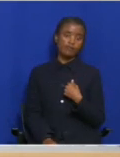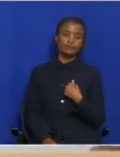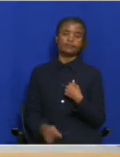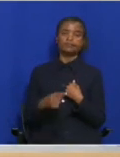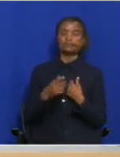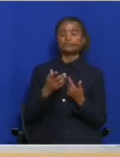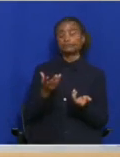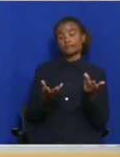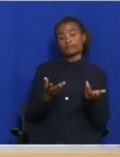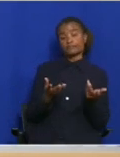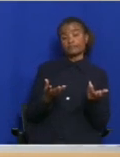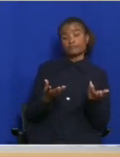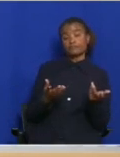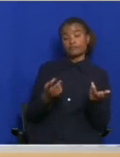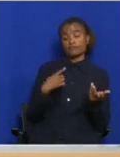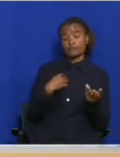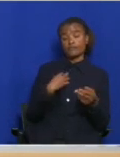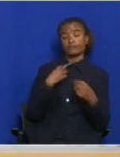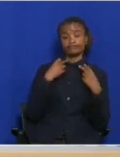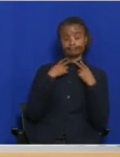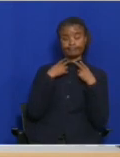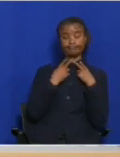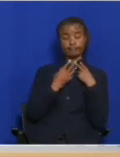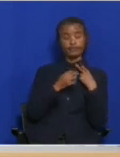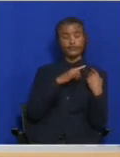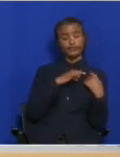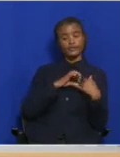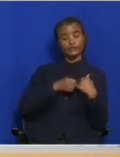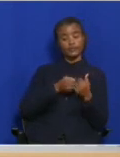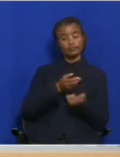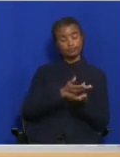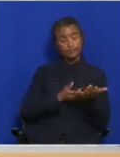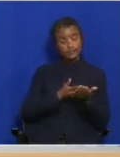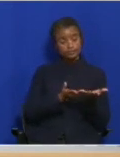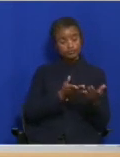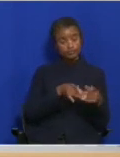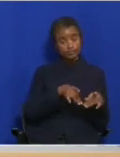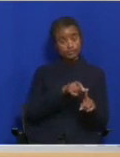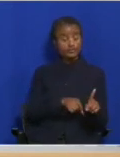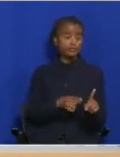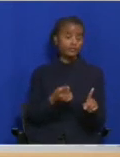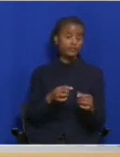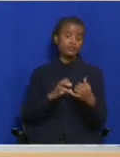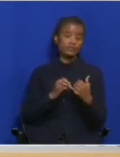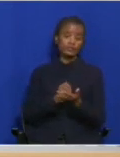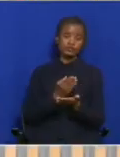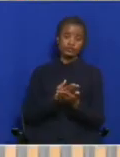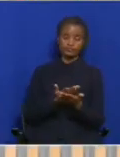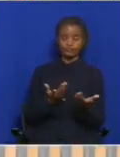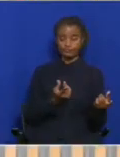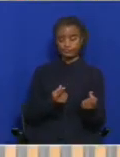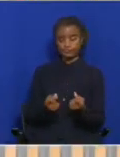I'm stuck between in trying to engage you, Chair. So that's as far as I'm trying to take it. My third and last